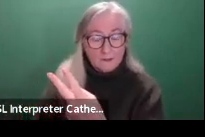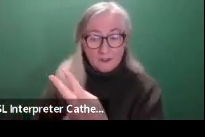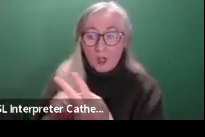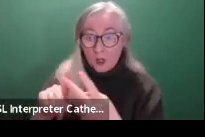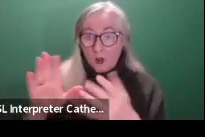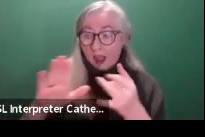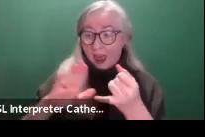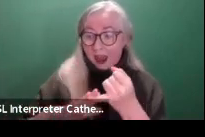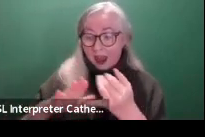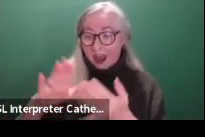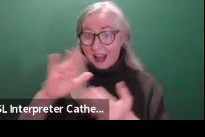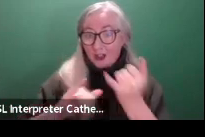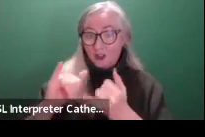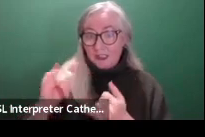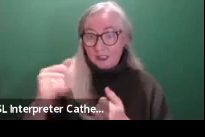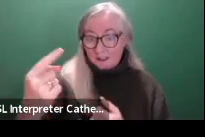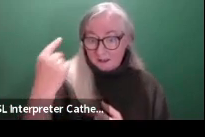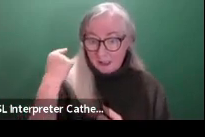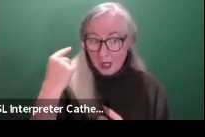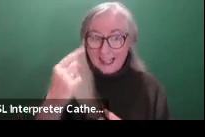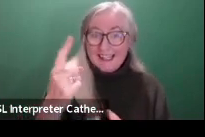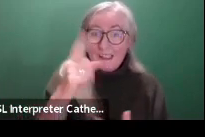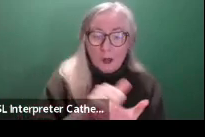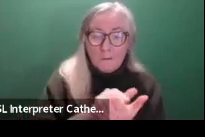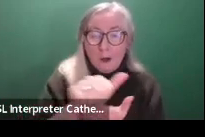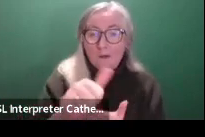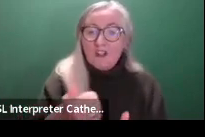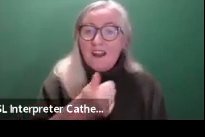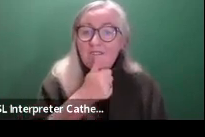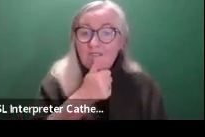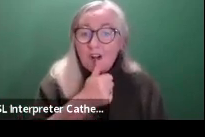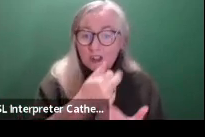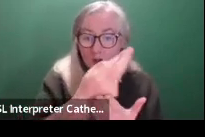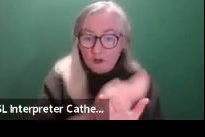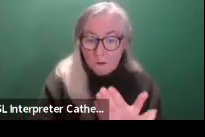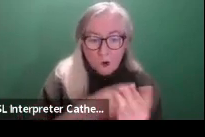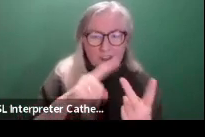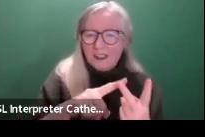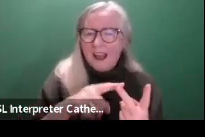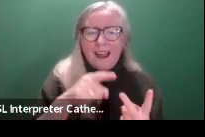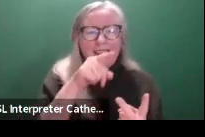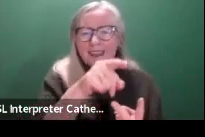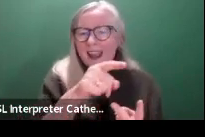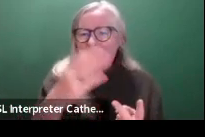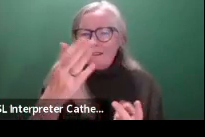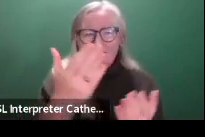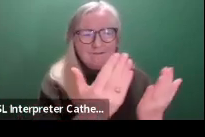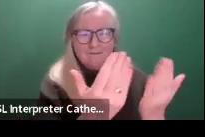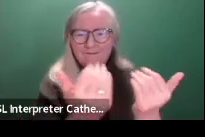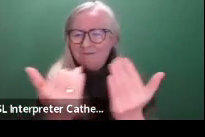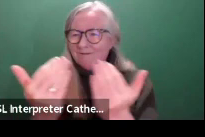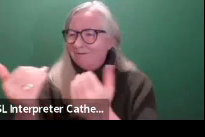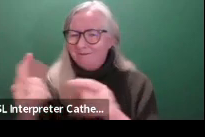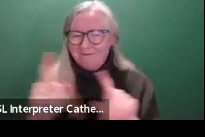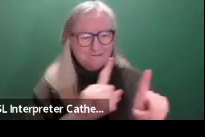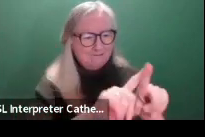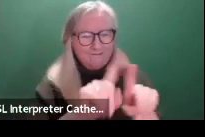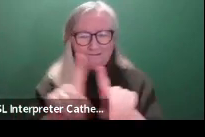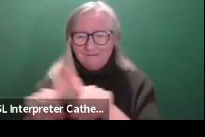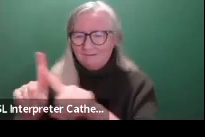last year, they published their first report. They heard from a whole range of people. So they heard from